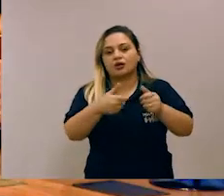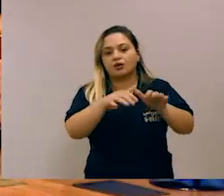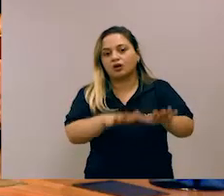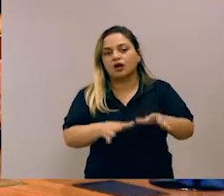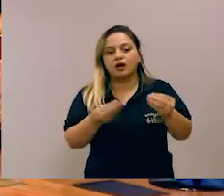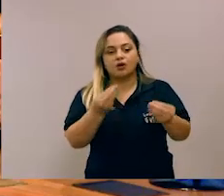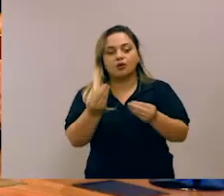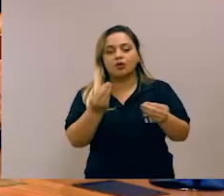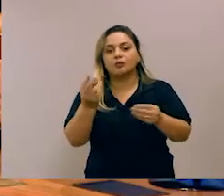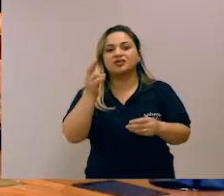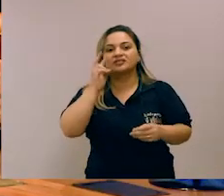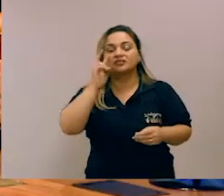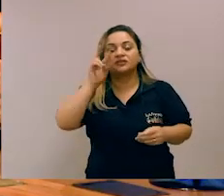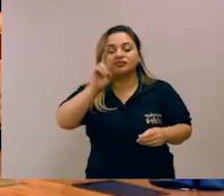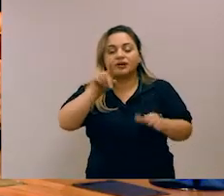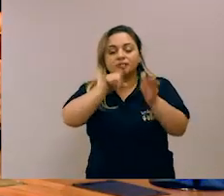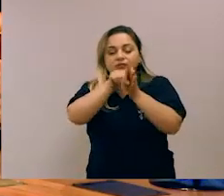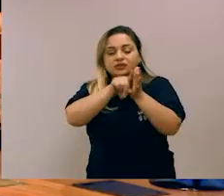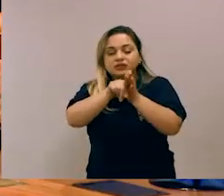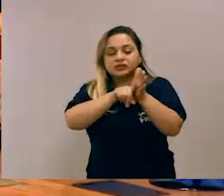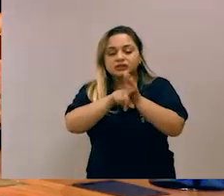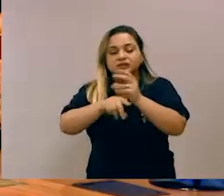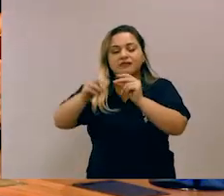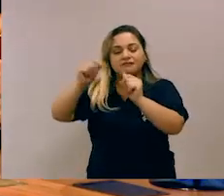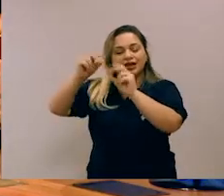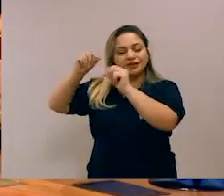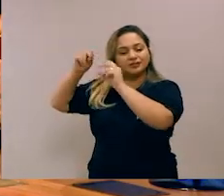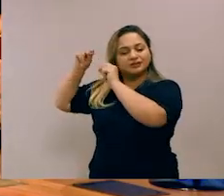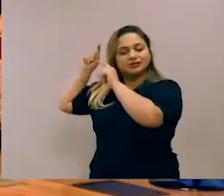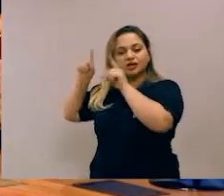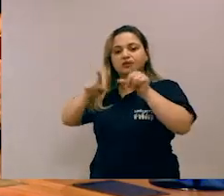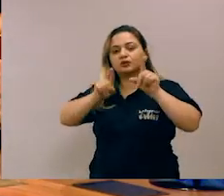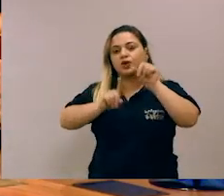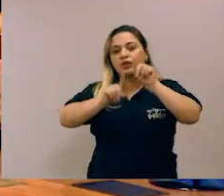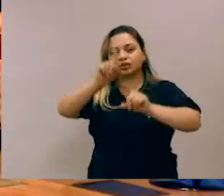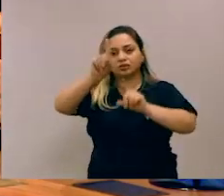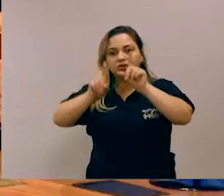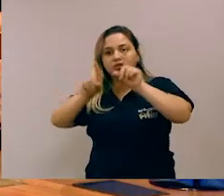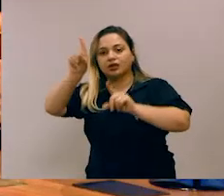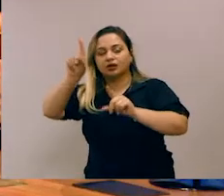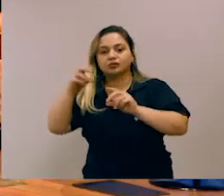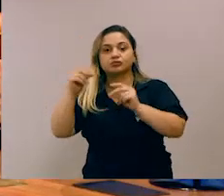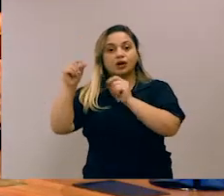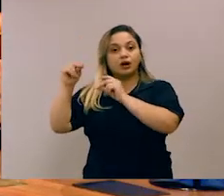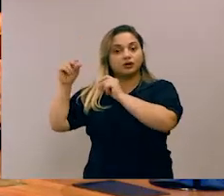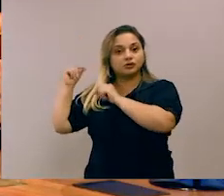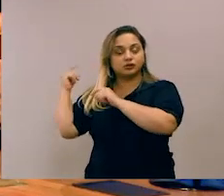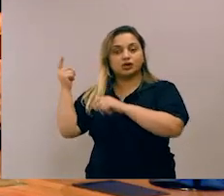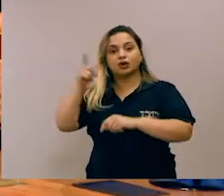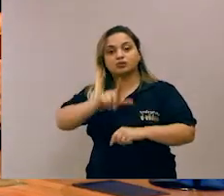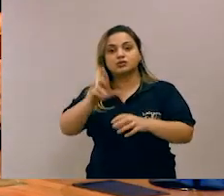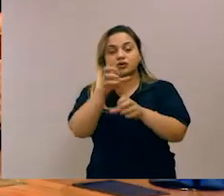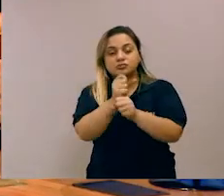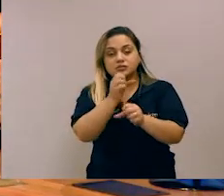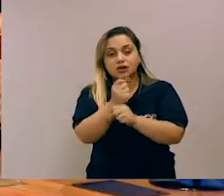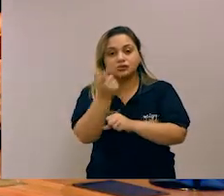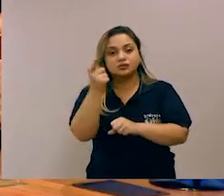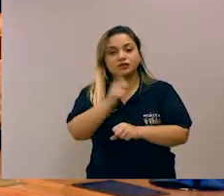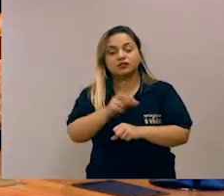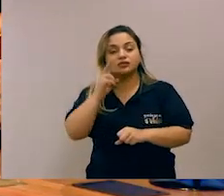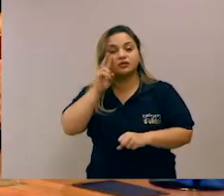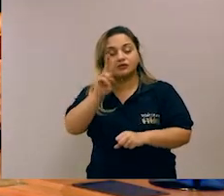public policies, they're going to be made based on predictive models, forecasting models, that to a